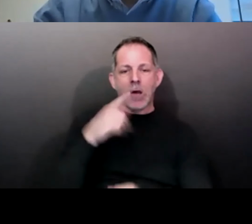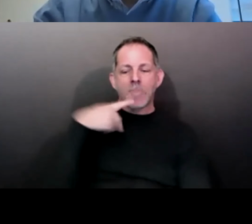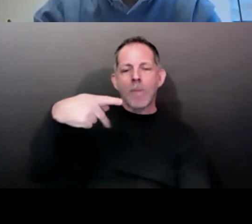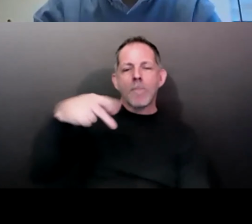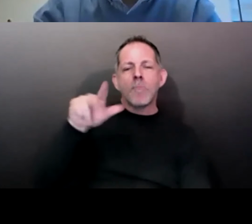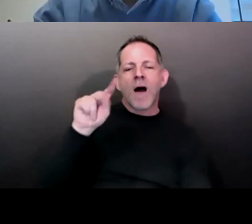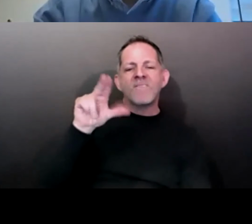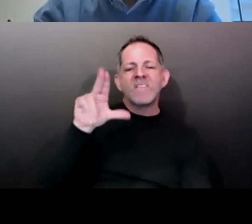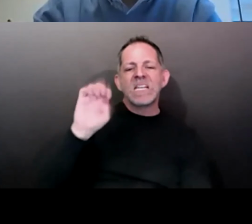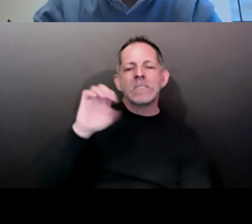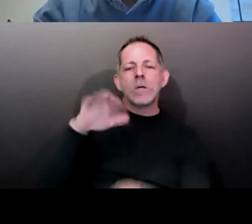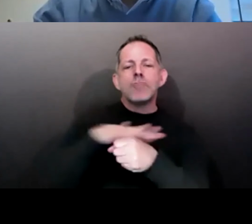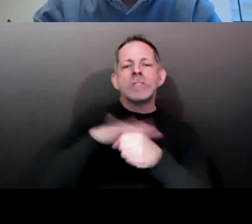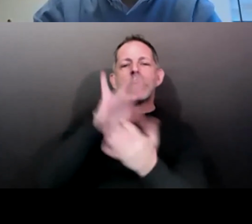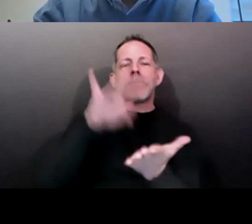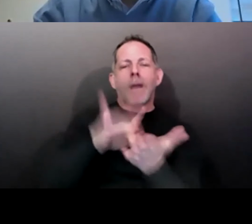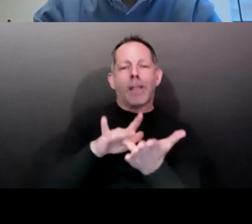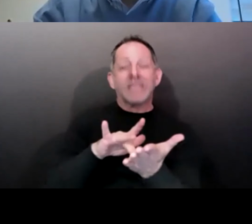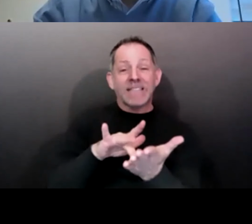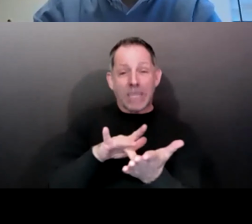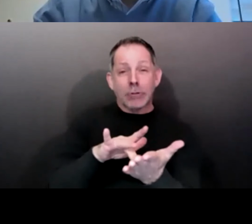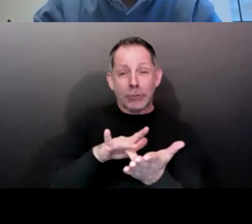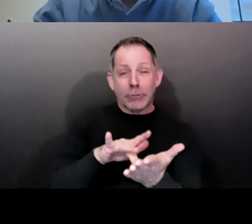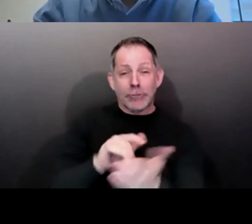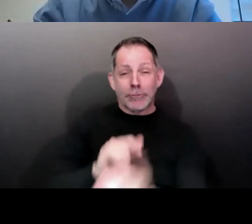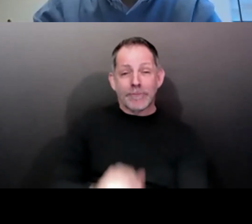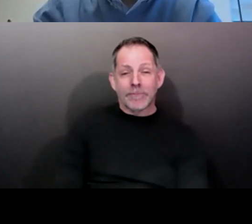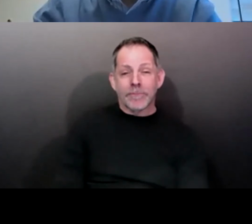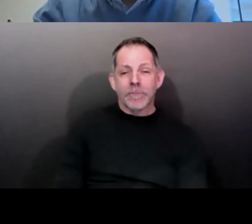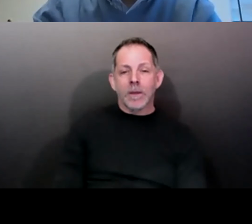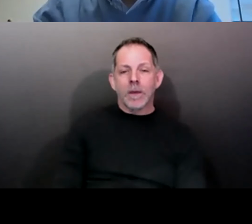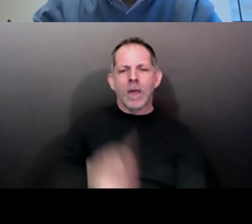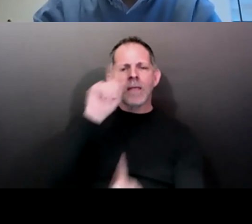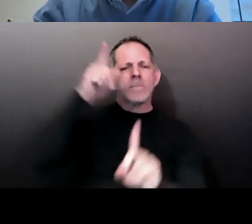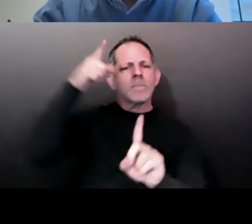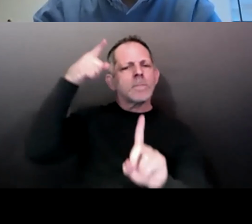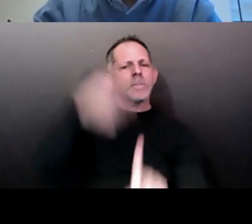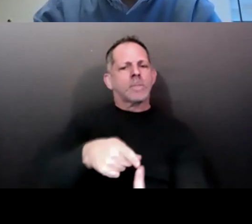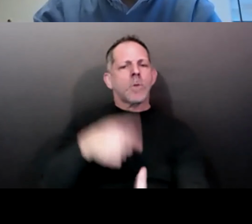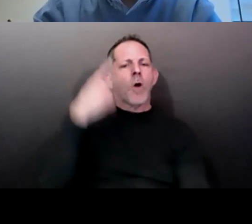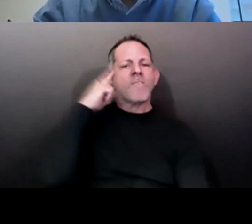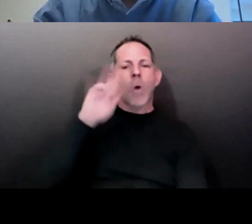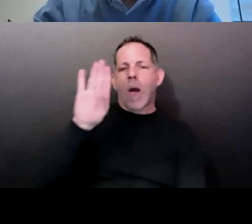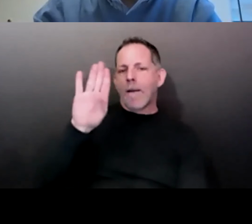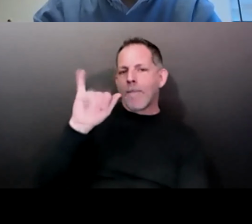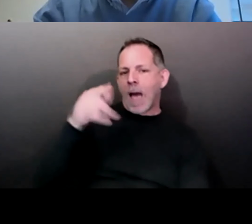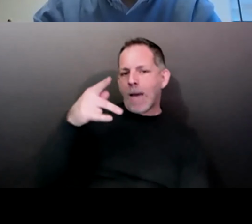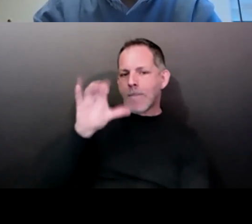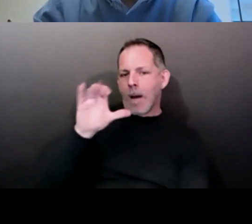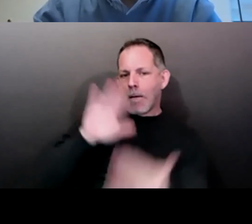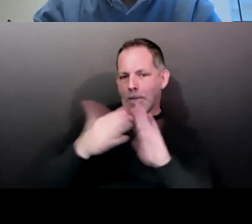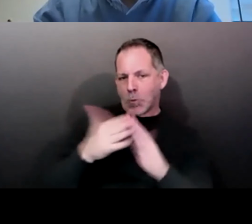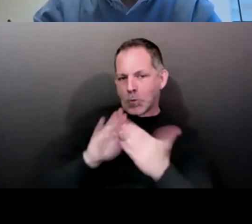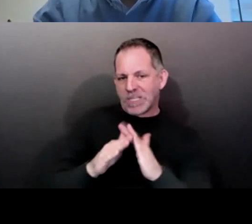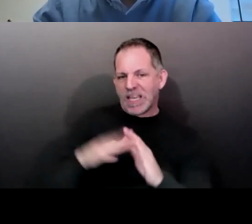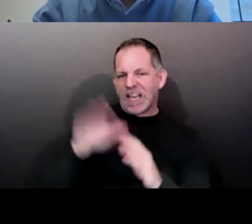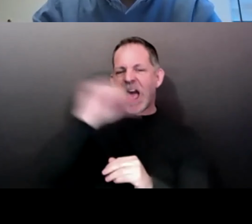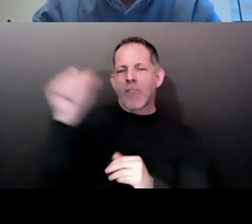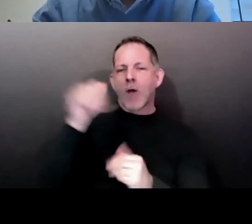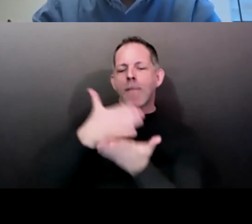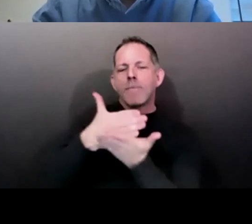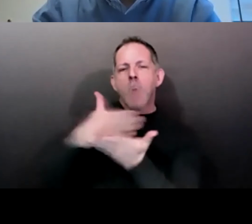clinics. Those are specifically to target the BIPOC communities and other marginalized community members. We are working closely with